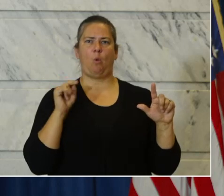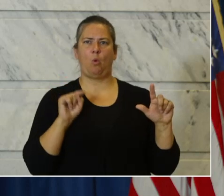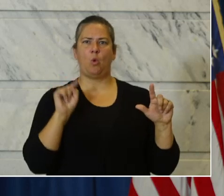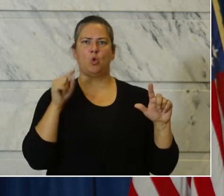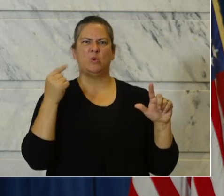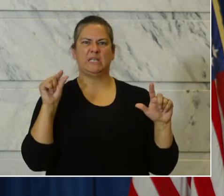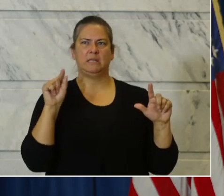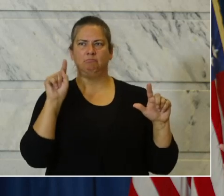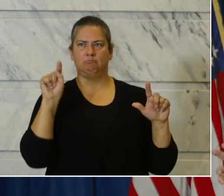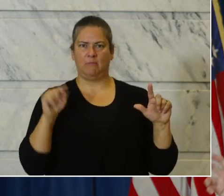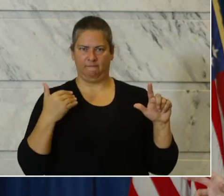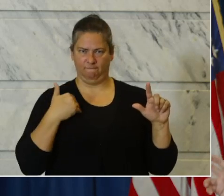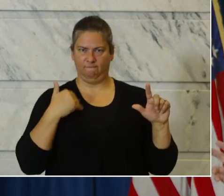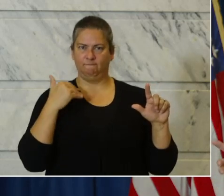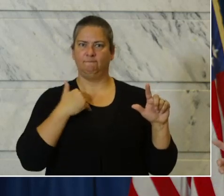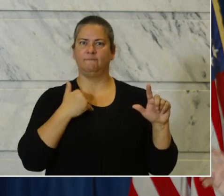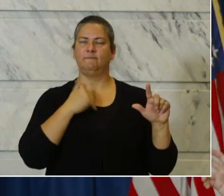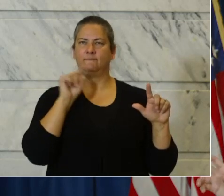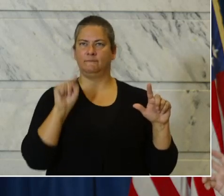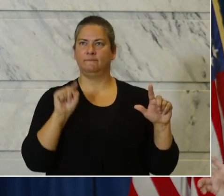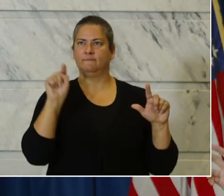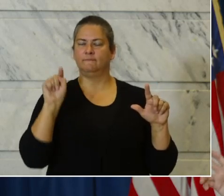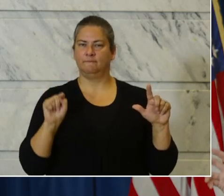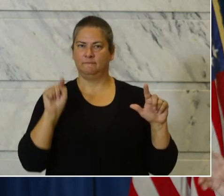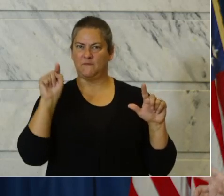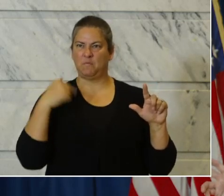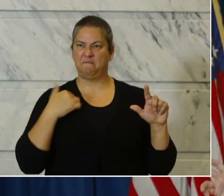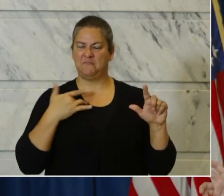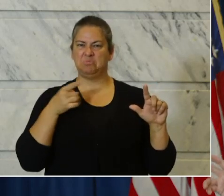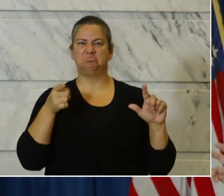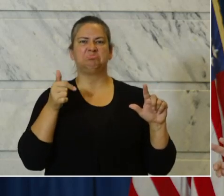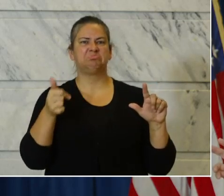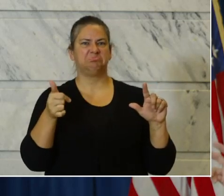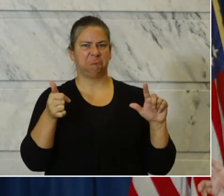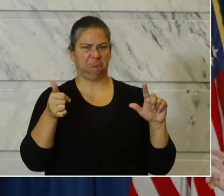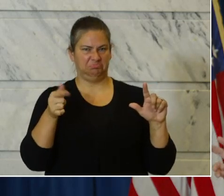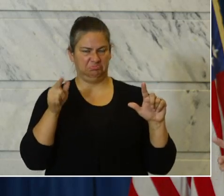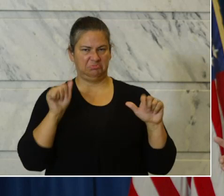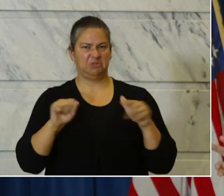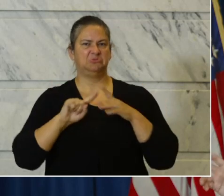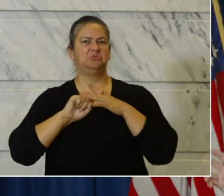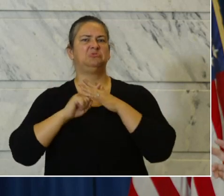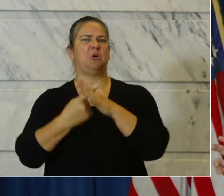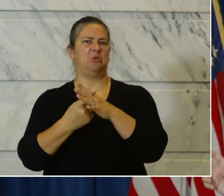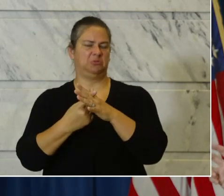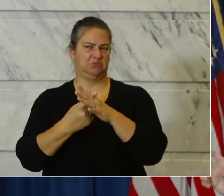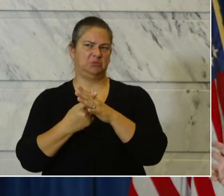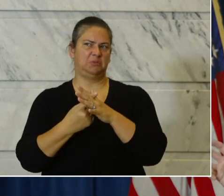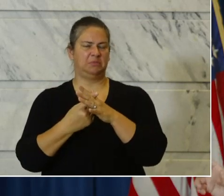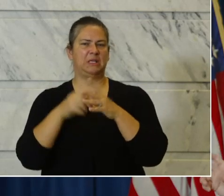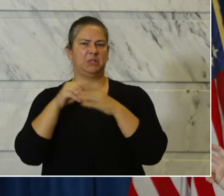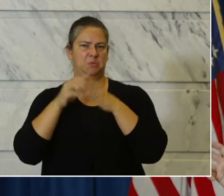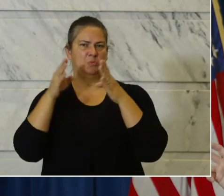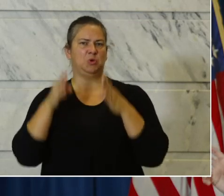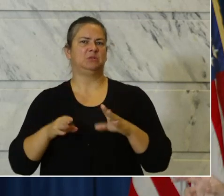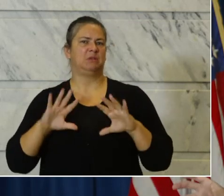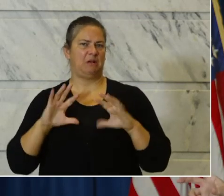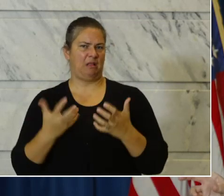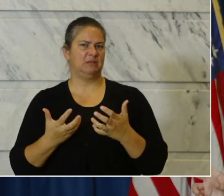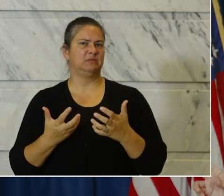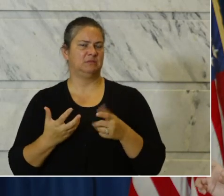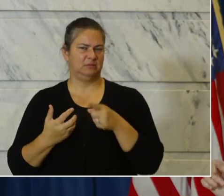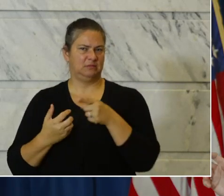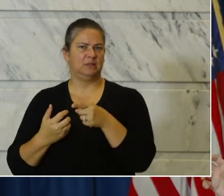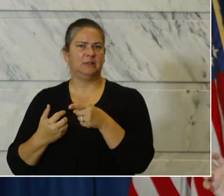green that are, we think, in a good position to start some in-person class